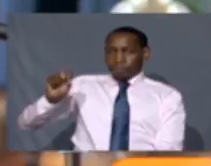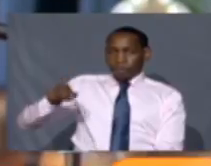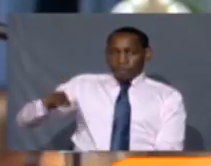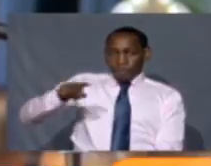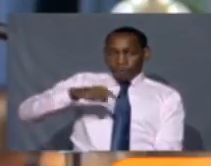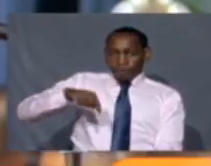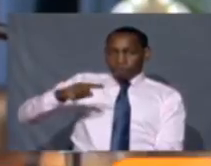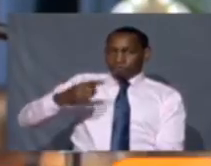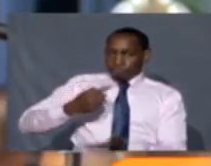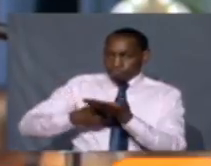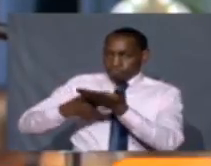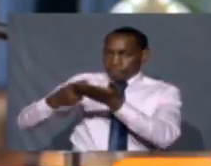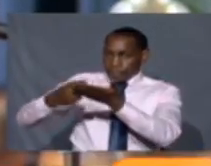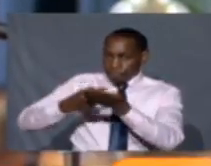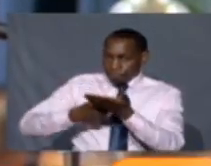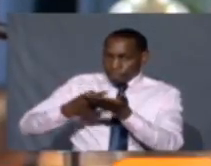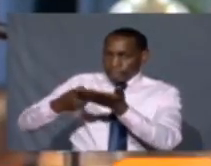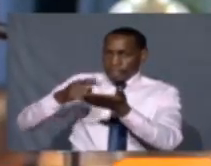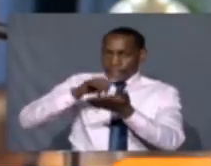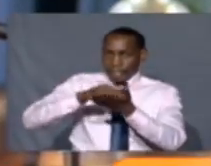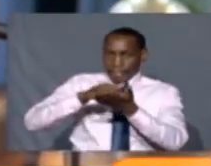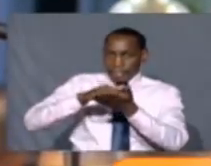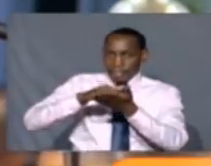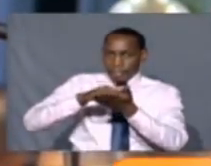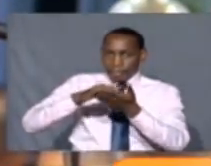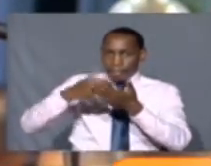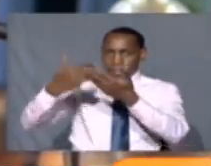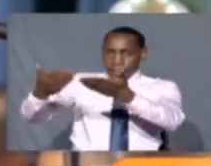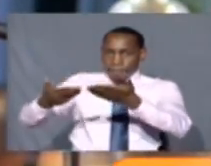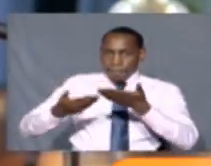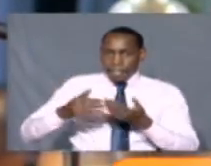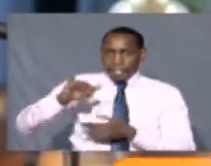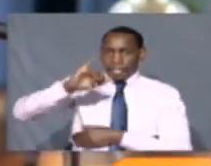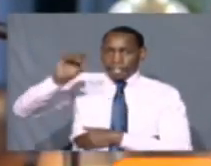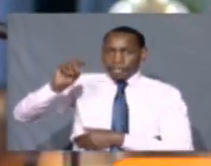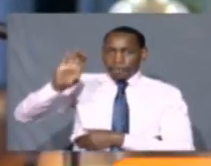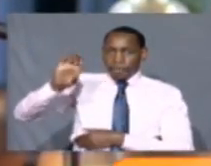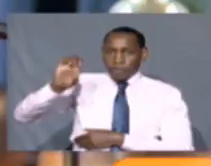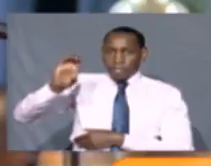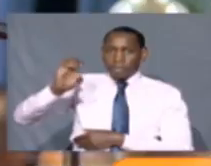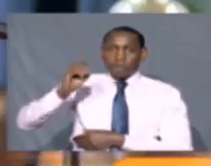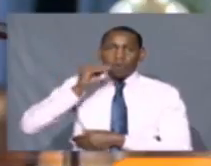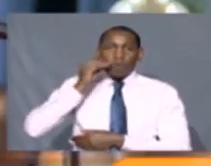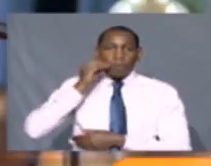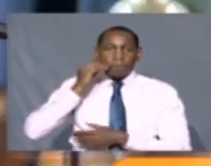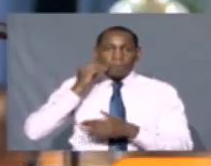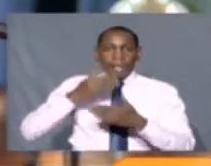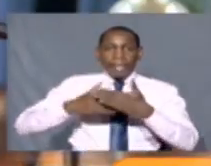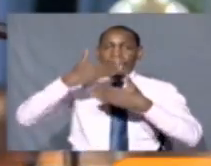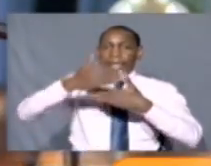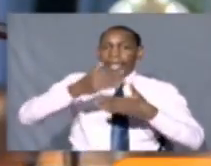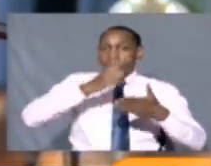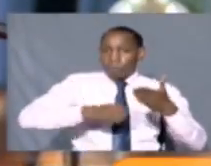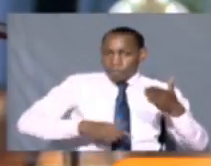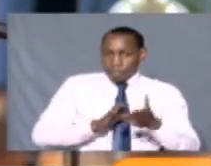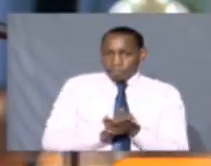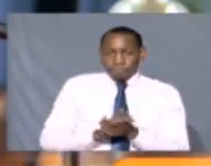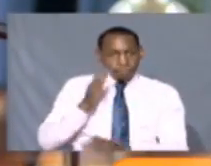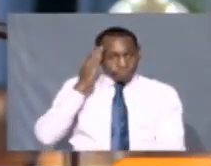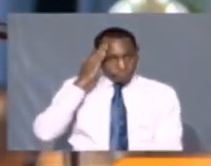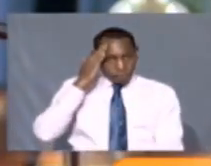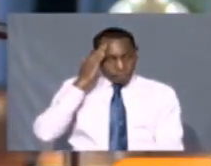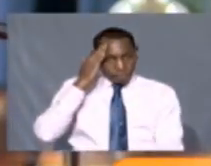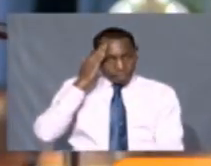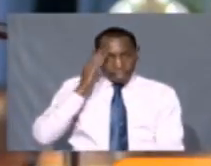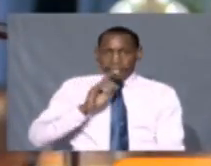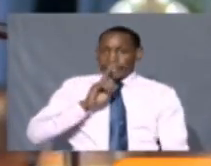the reasoning was, so we are bringing Joyce home so that what can happen? You know,